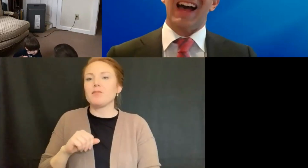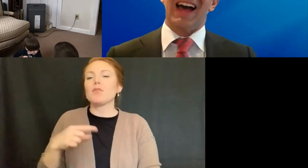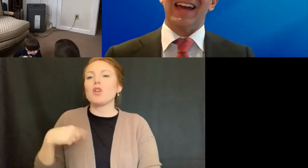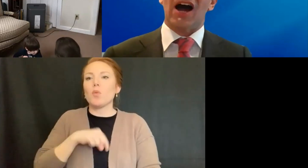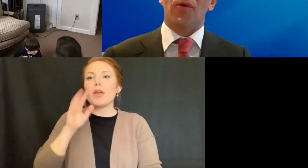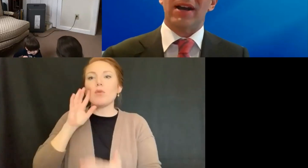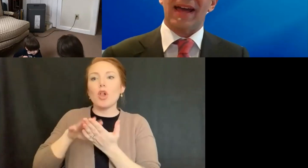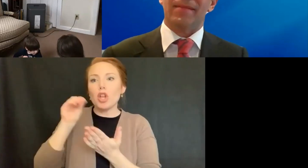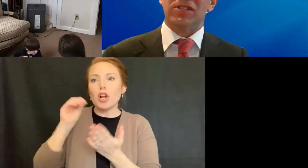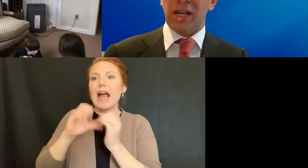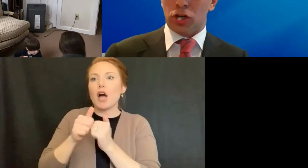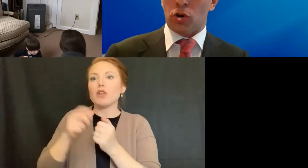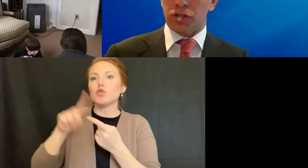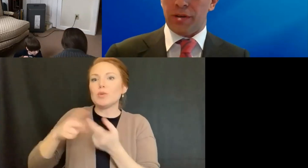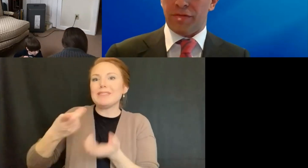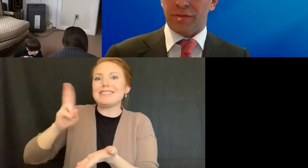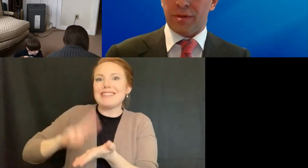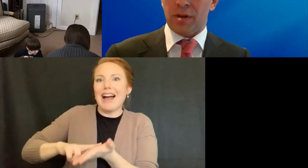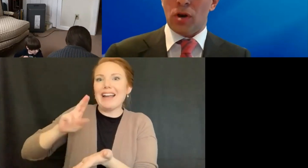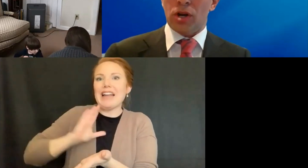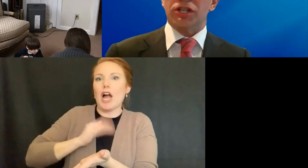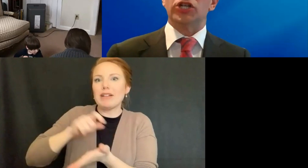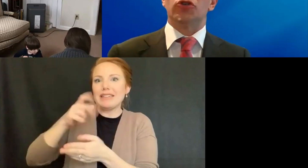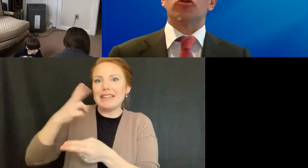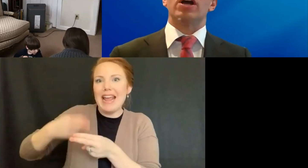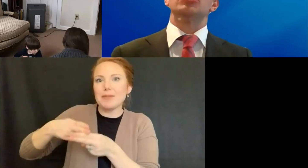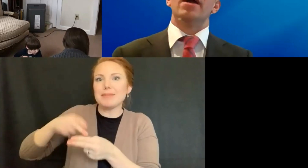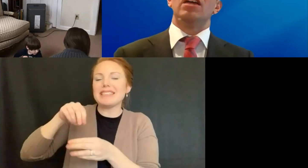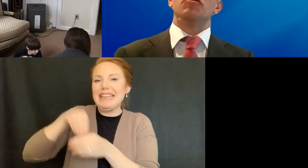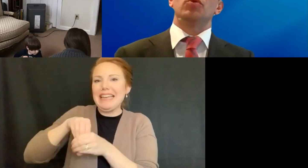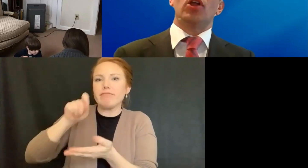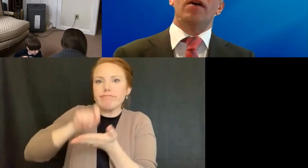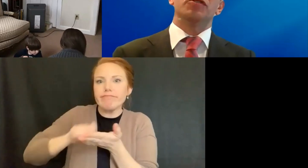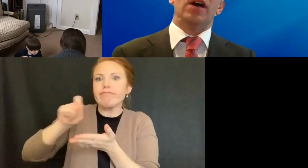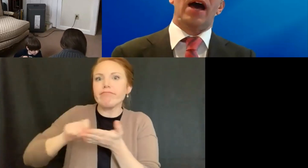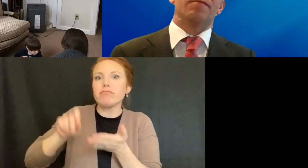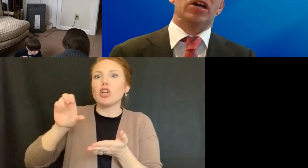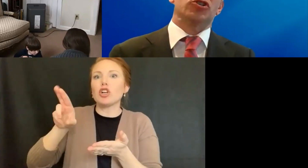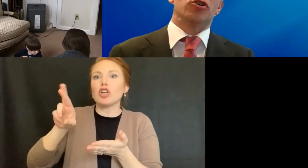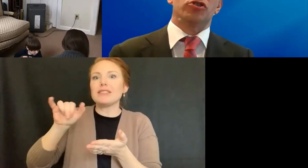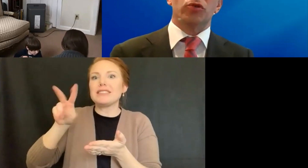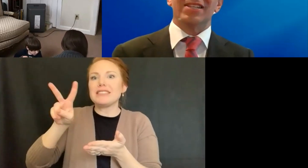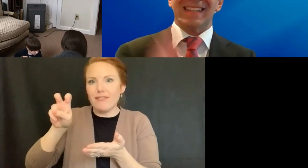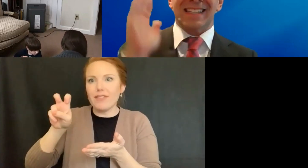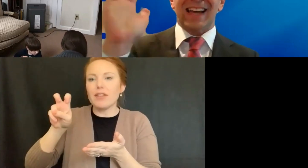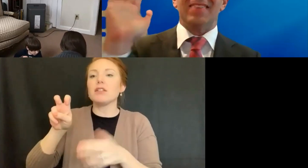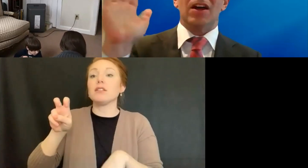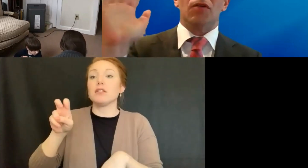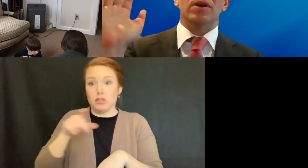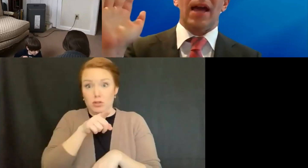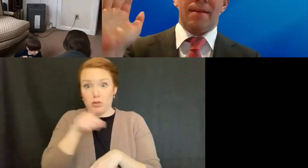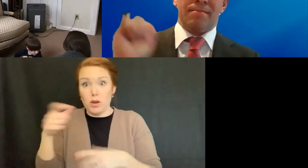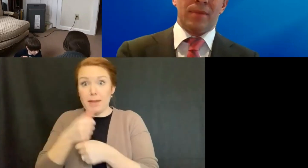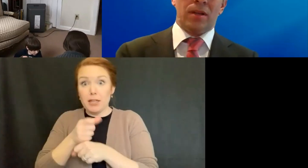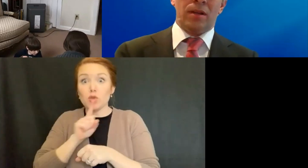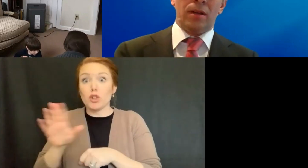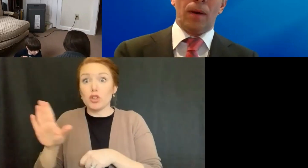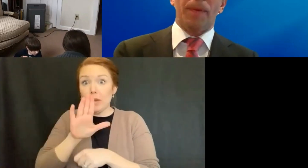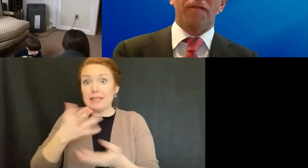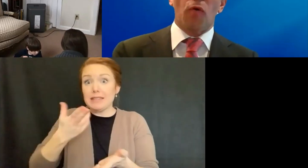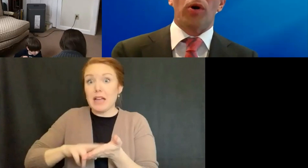how to sign our names in cursive. Teachers, raise your hand if you would love to make sure your students can sign their own